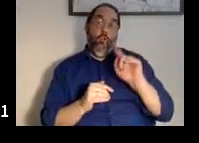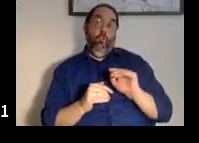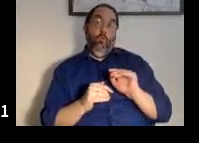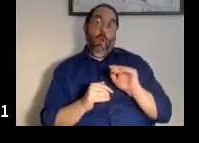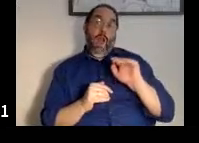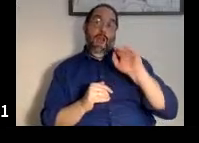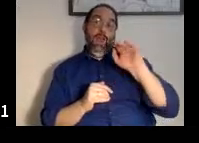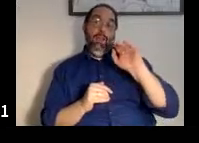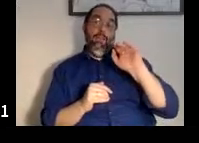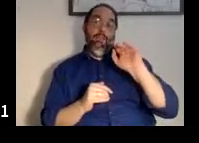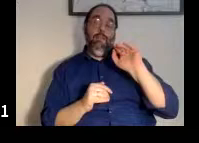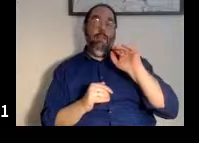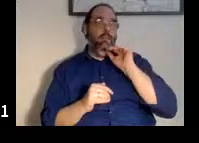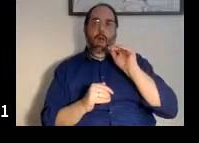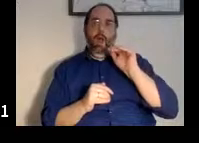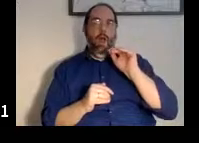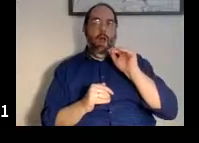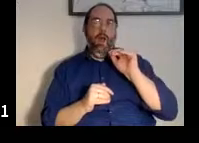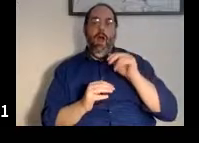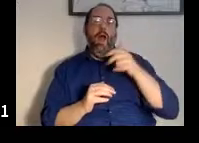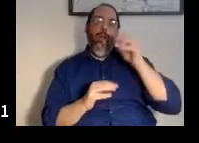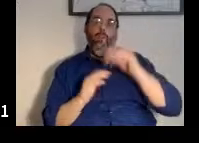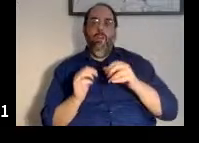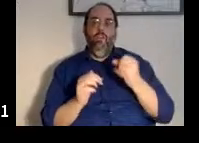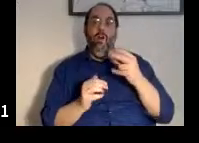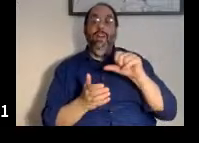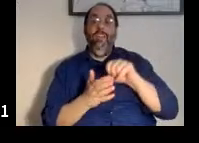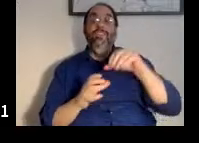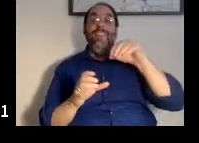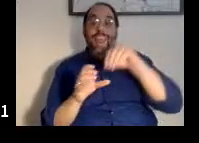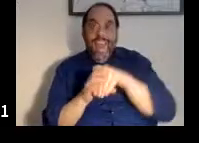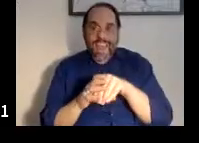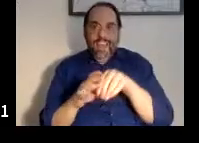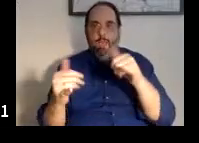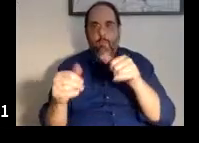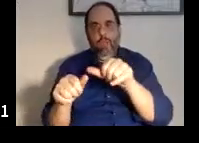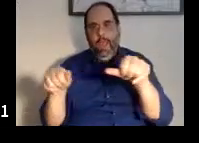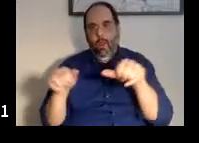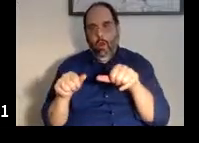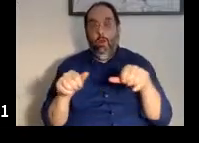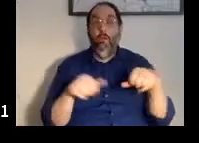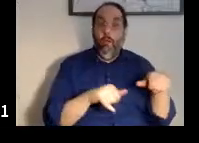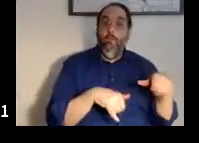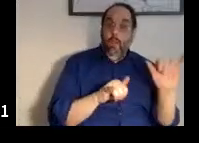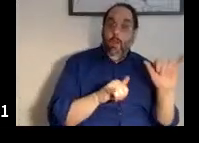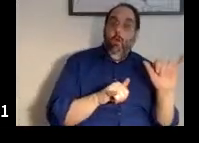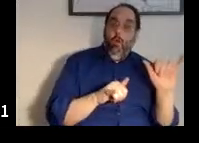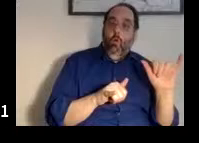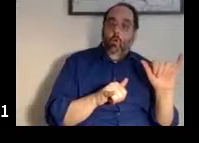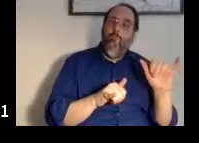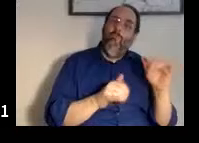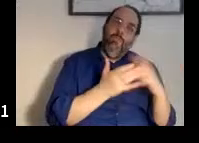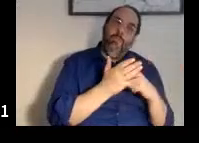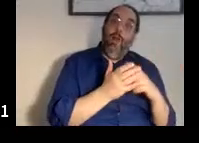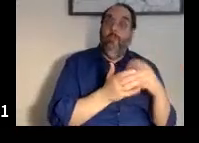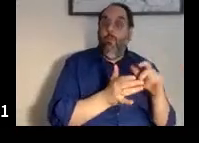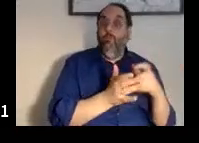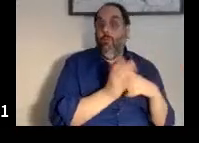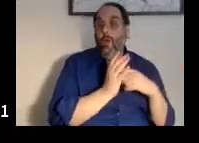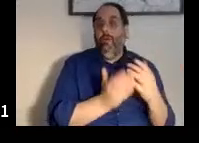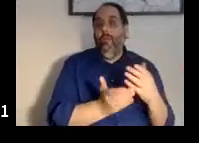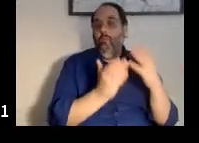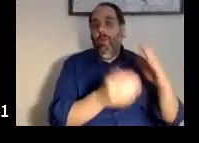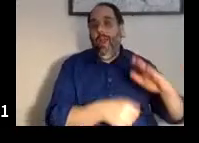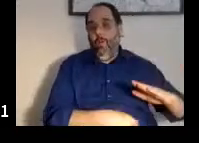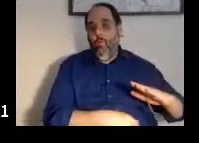no greater than 12 inside the play area. So you can still, or sometimes required to provide a